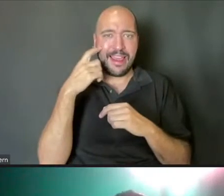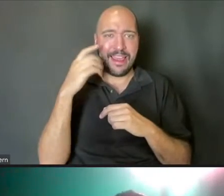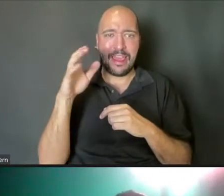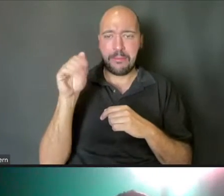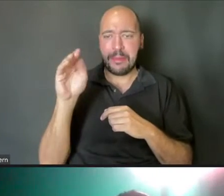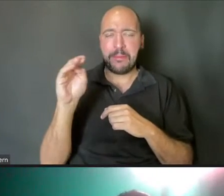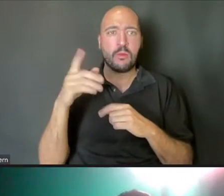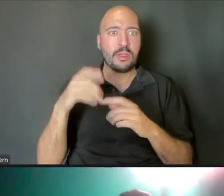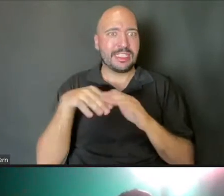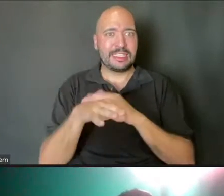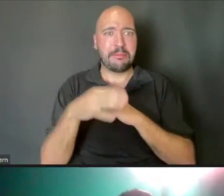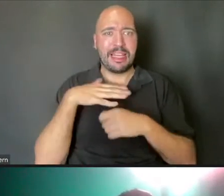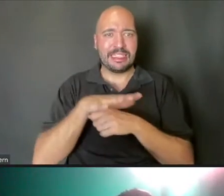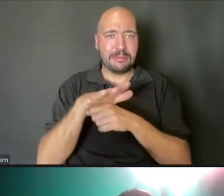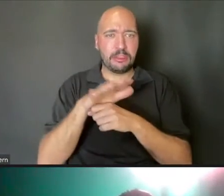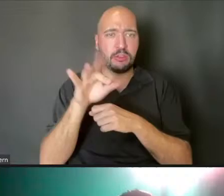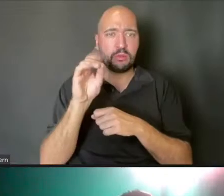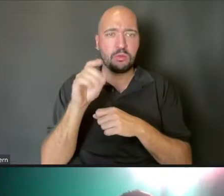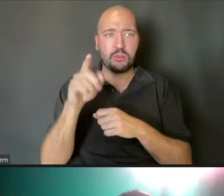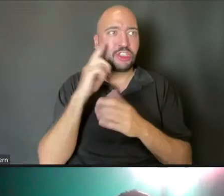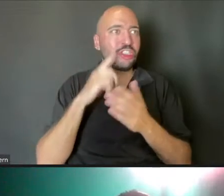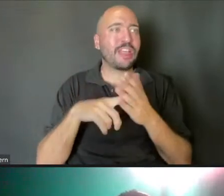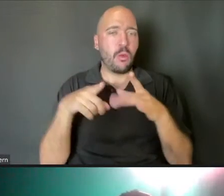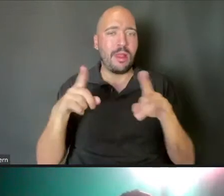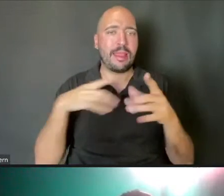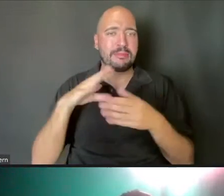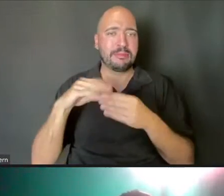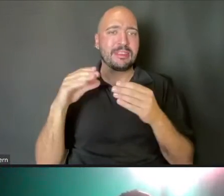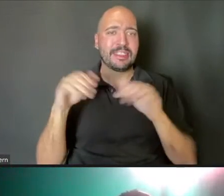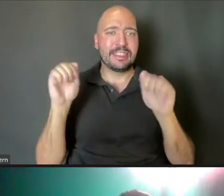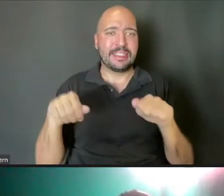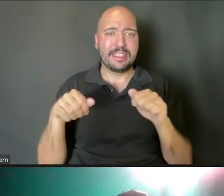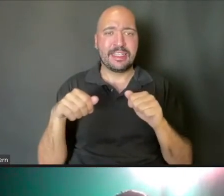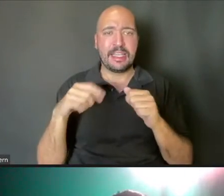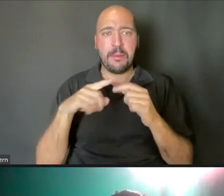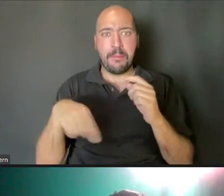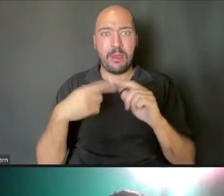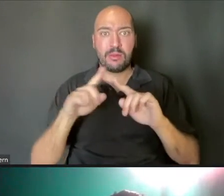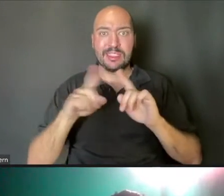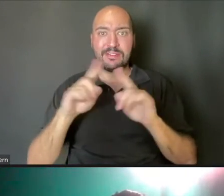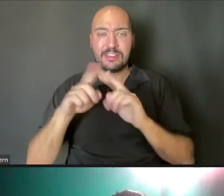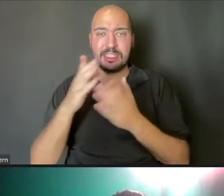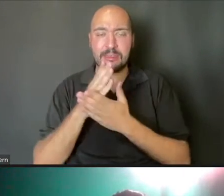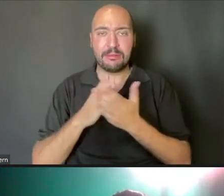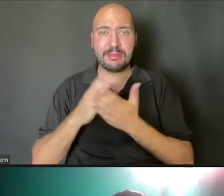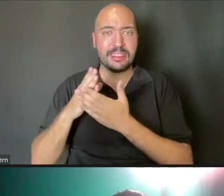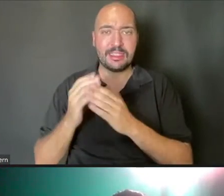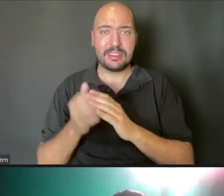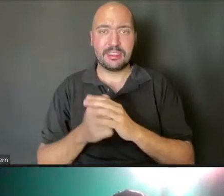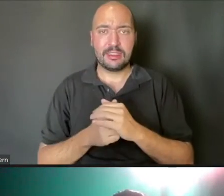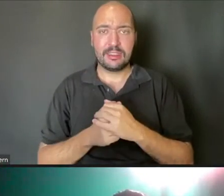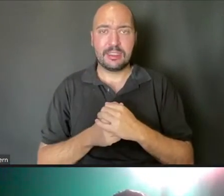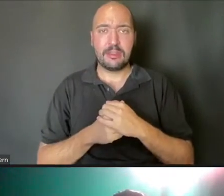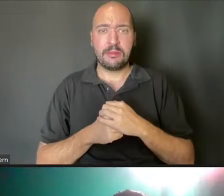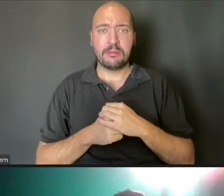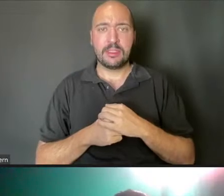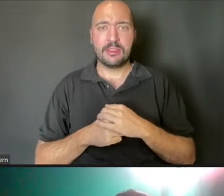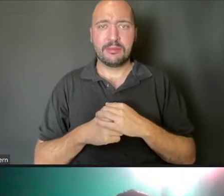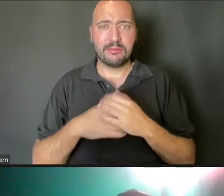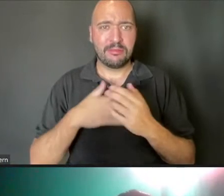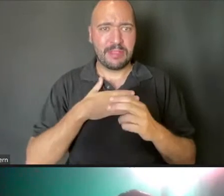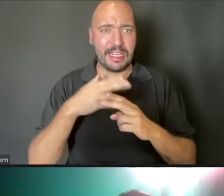or studio, you can check out as I'm speaking kind of about different pieces. But my name is